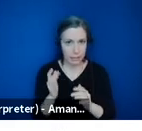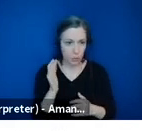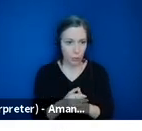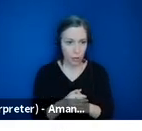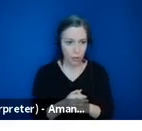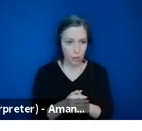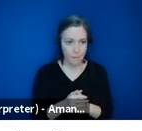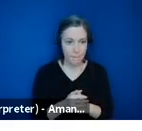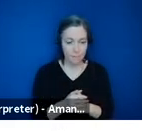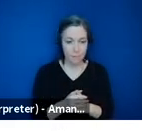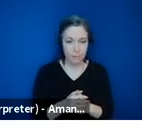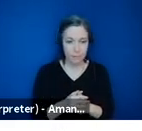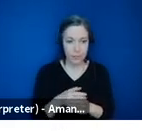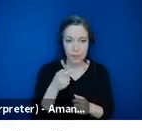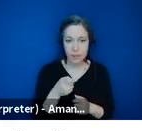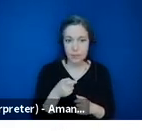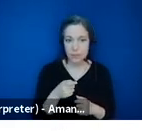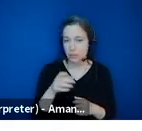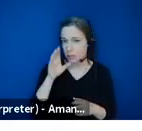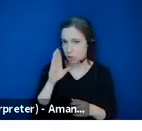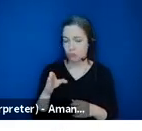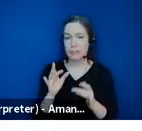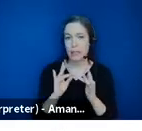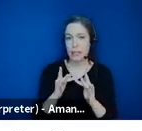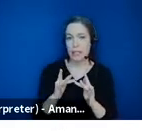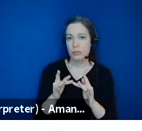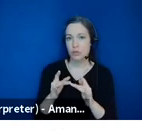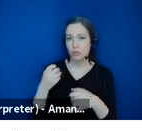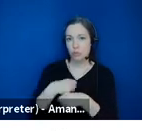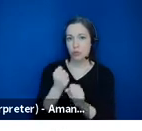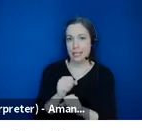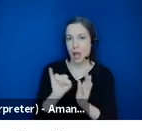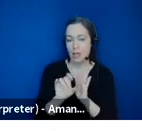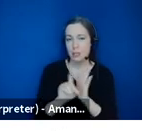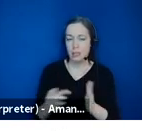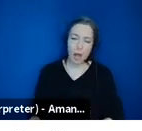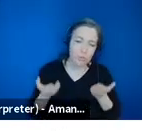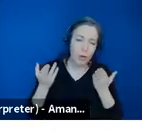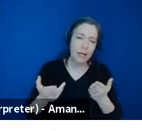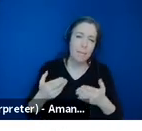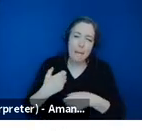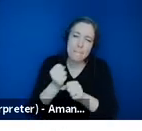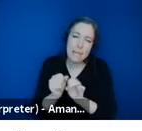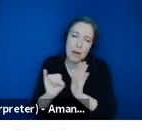the direct link to go to create your ID. I do recommend that you create this prior to starting the FAFSA.